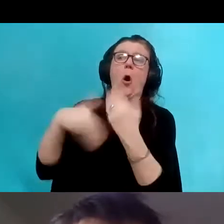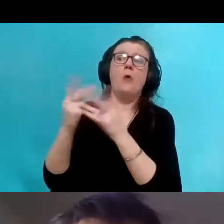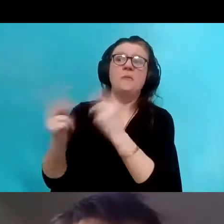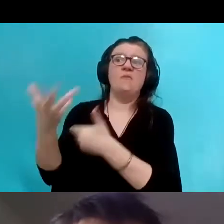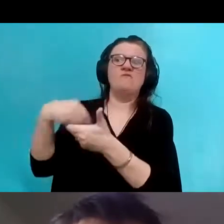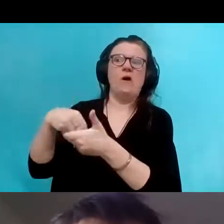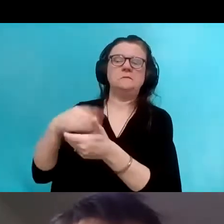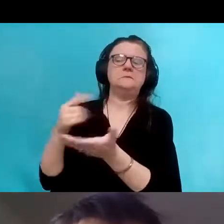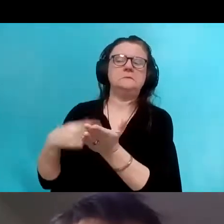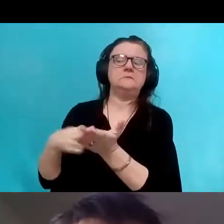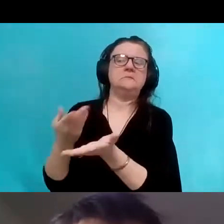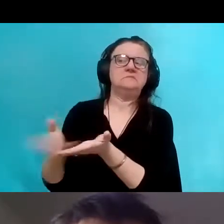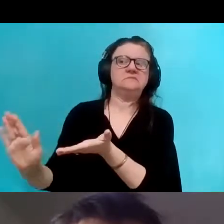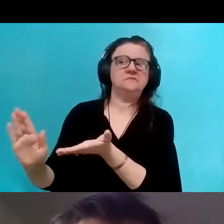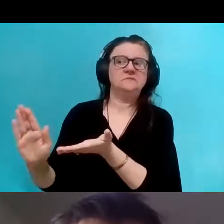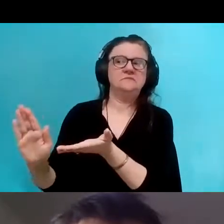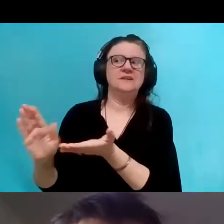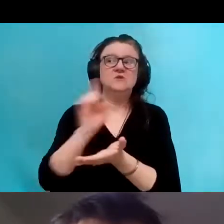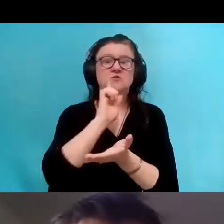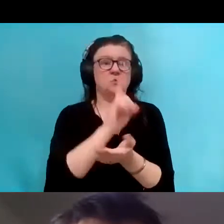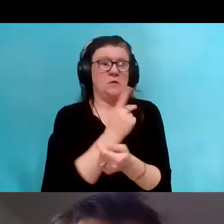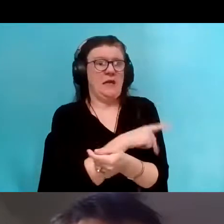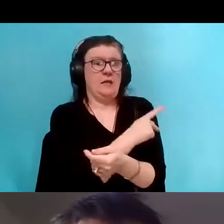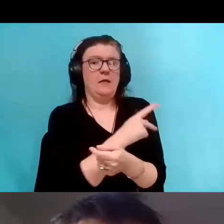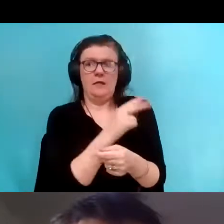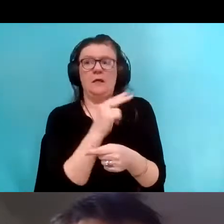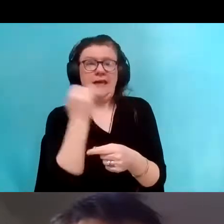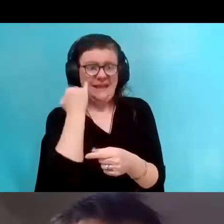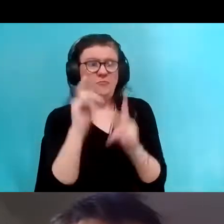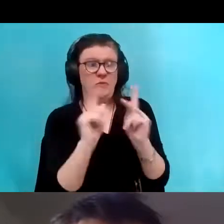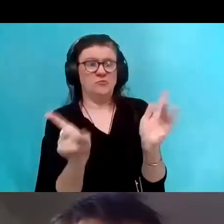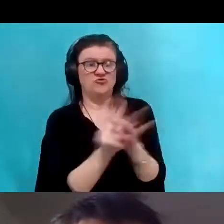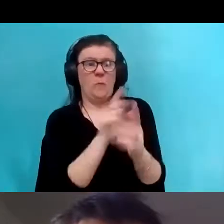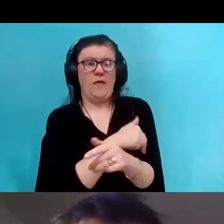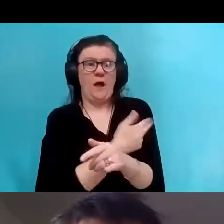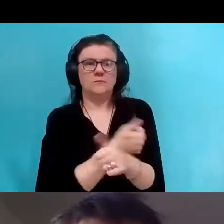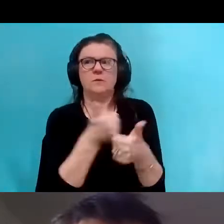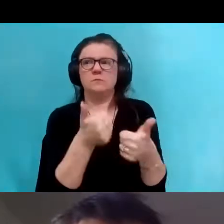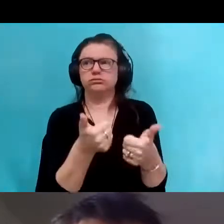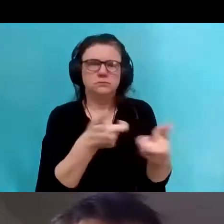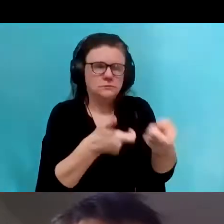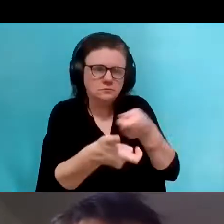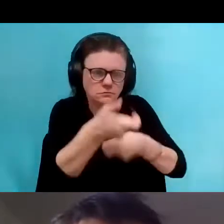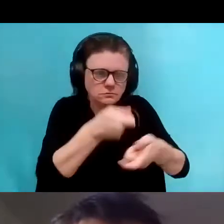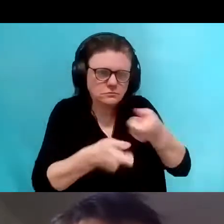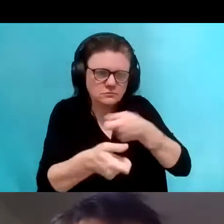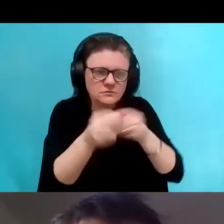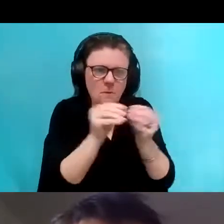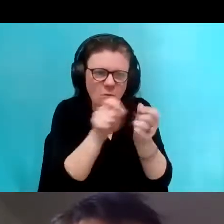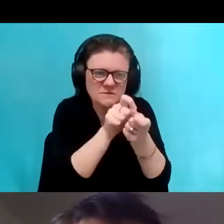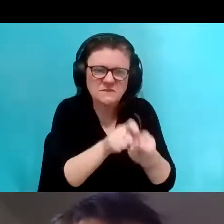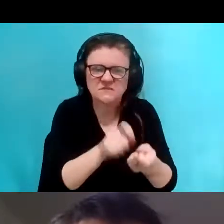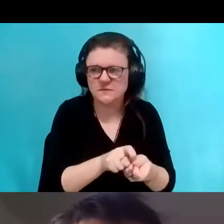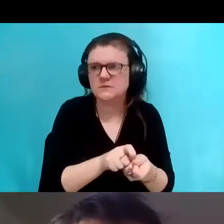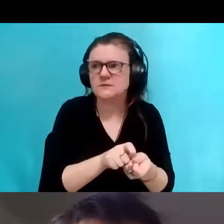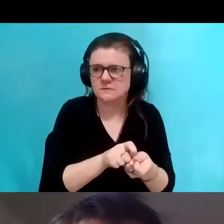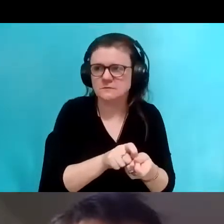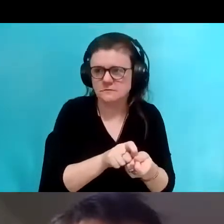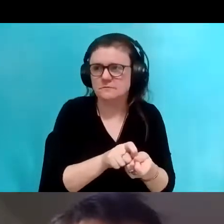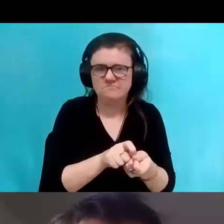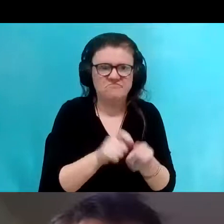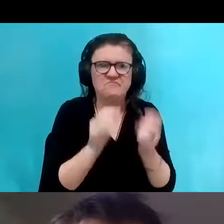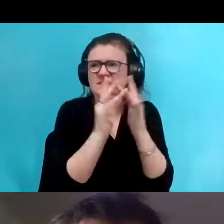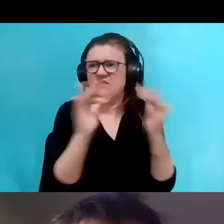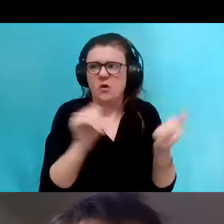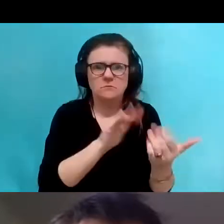to look at the individual to really bring out some of the issues around inclusivity. And there are ways that you can do that. There's a kind of